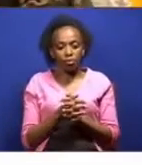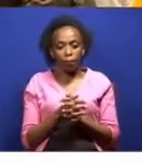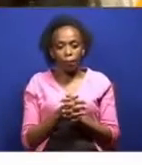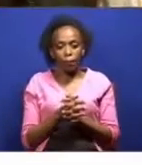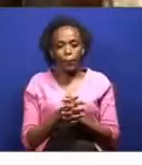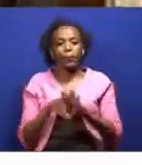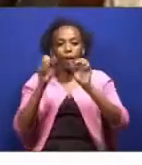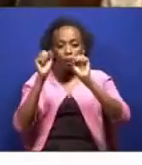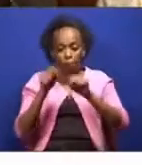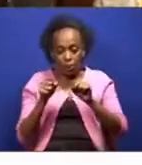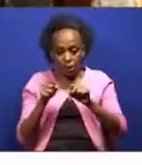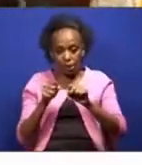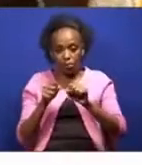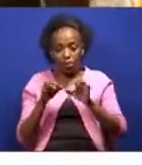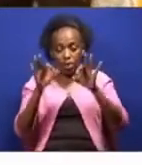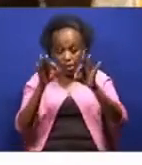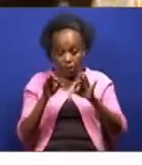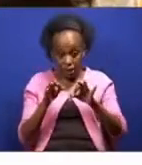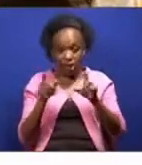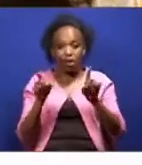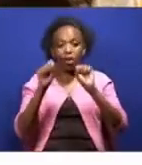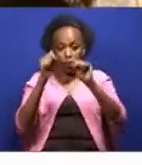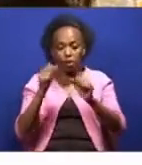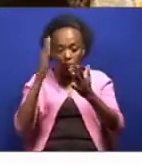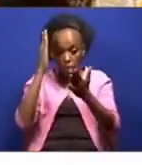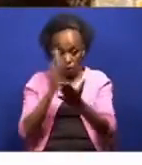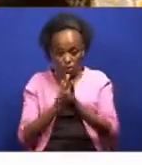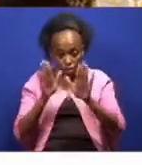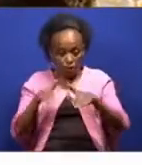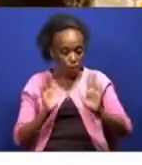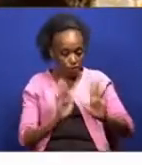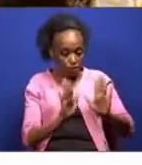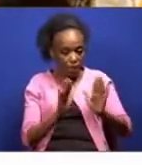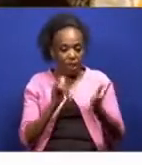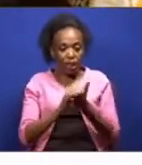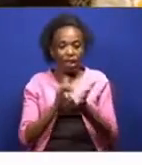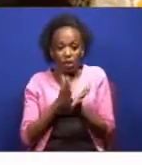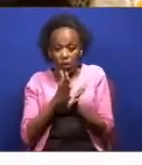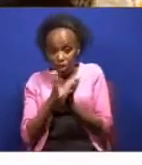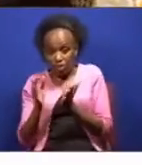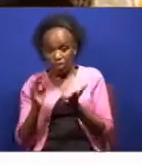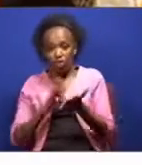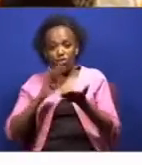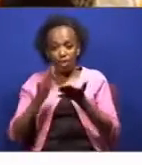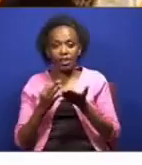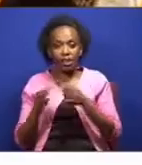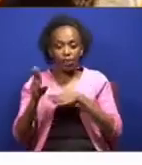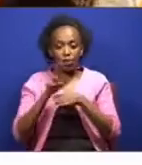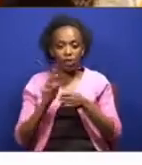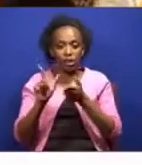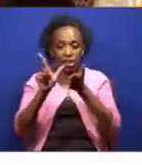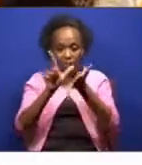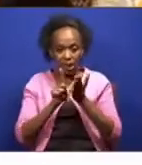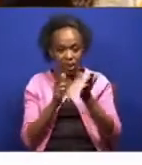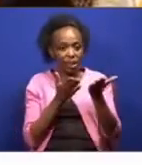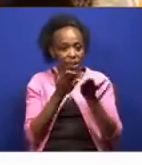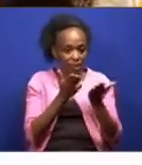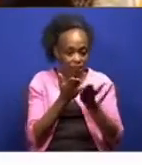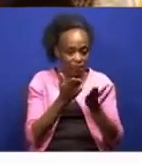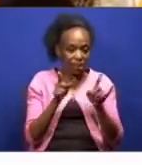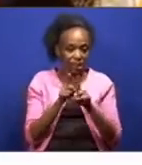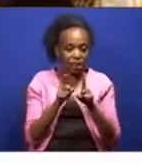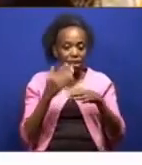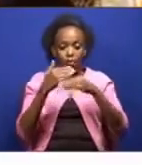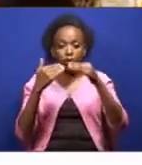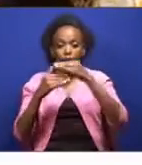Can the Treasury also confirm or deny that the diversion of funds has been used in debt servicing and